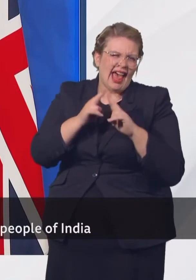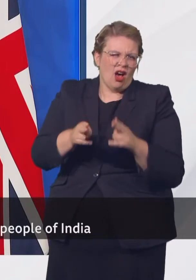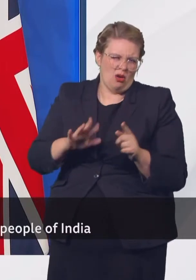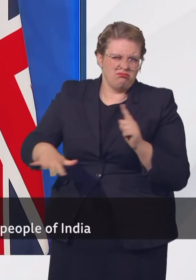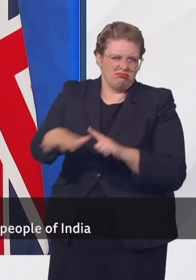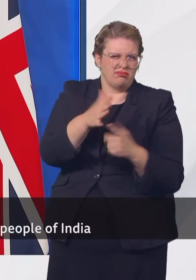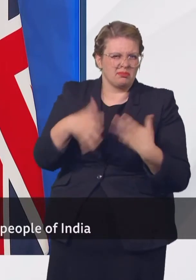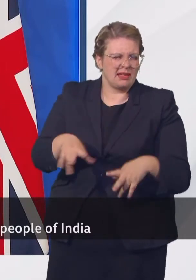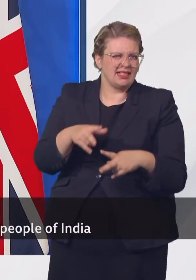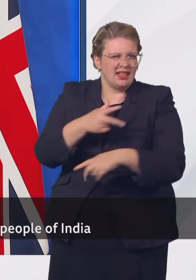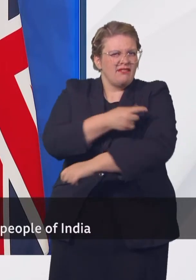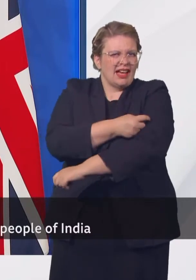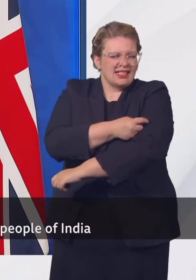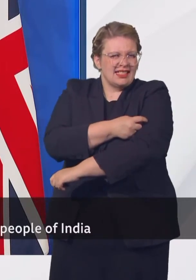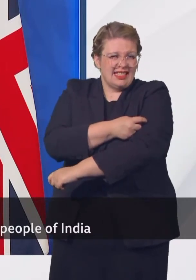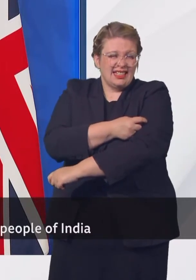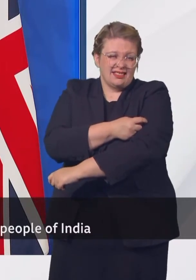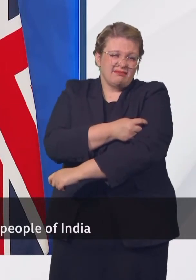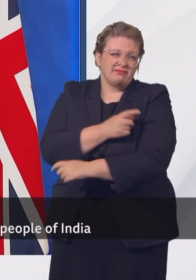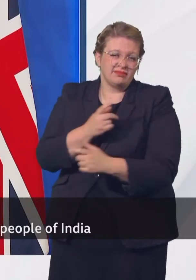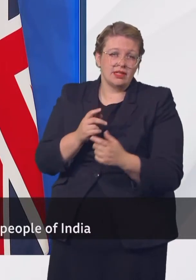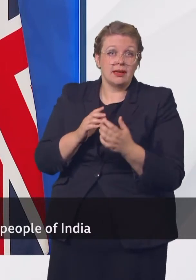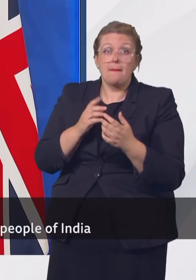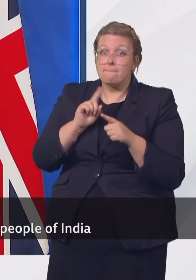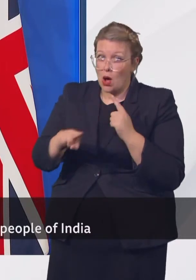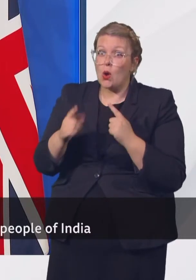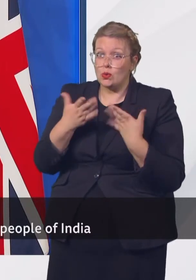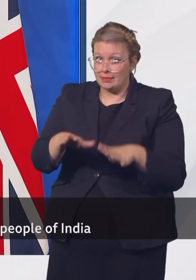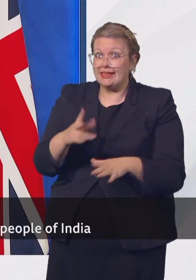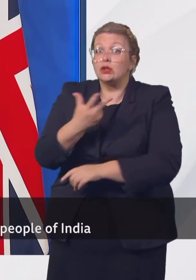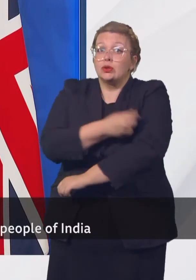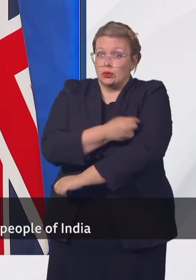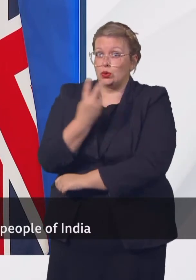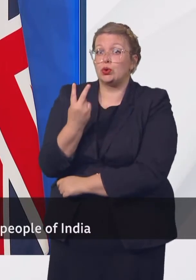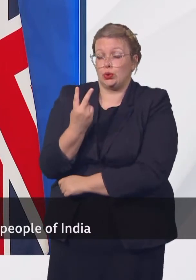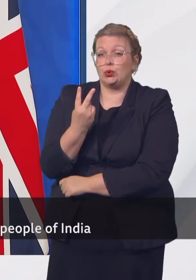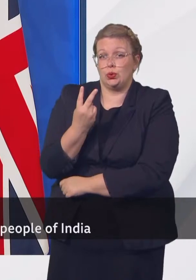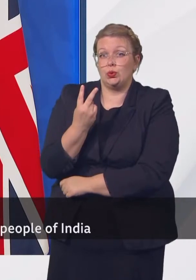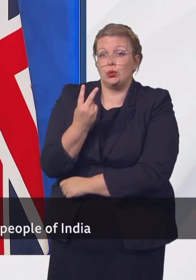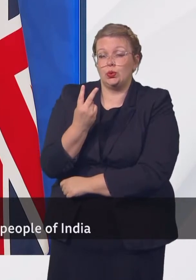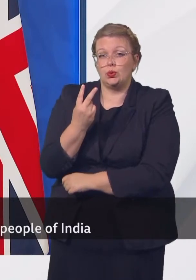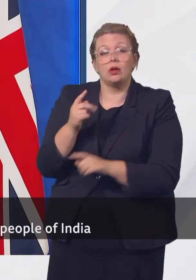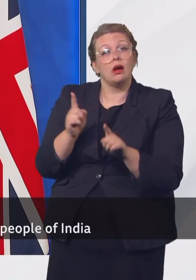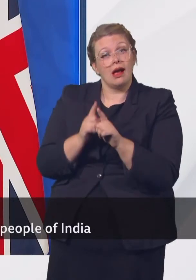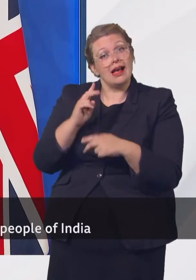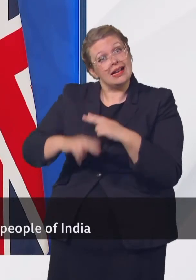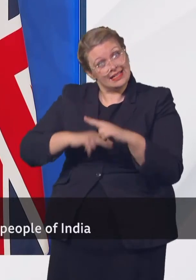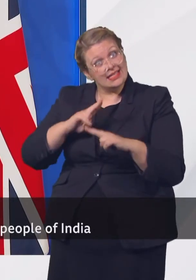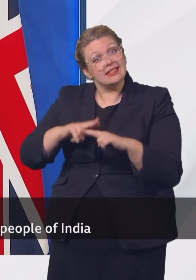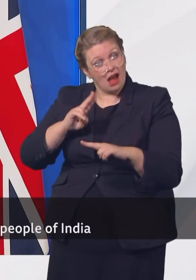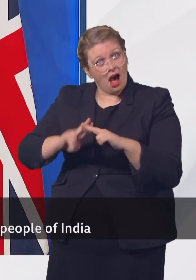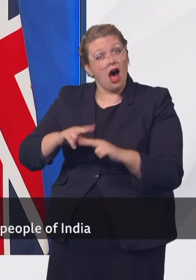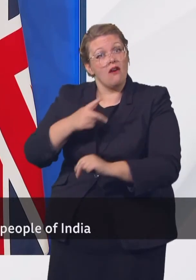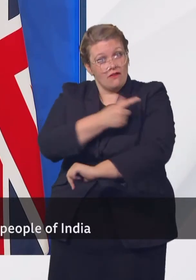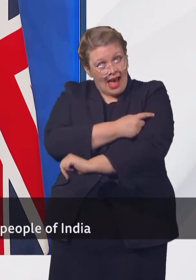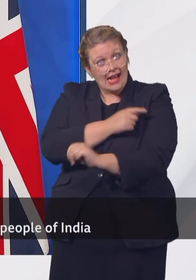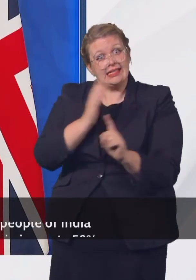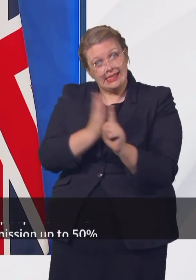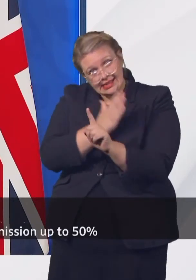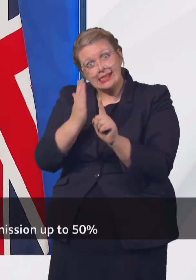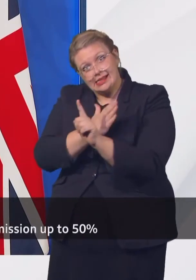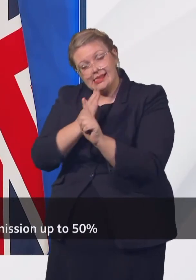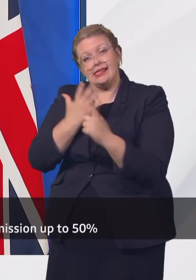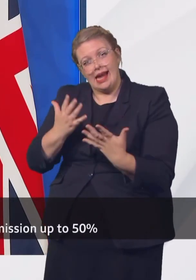the vast majority have now had 2 doses, and amongst staff, vaccination rates are rising as